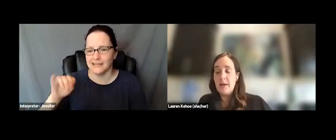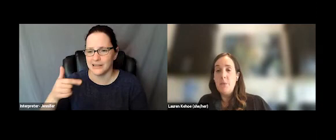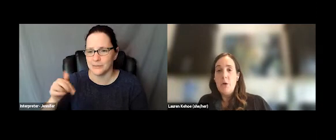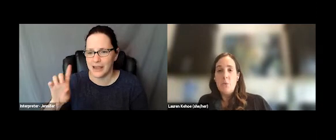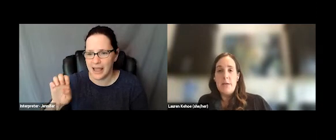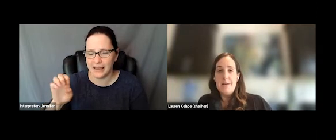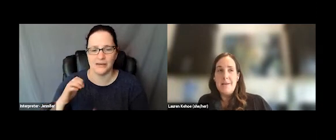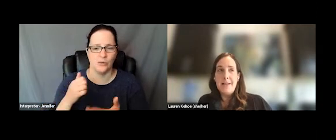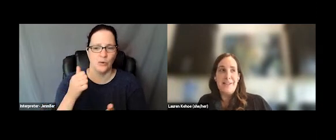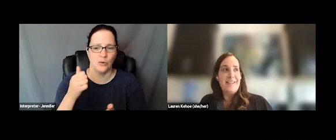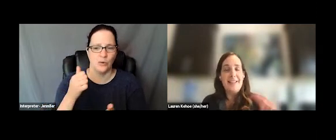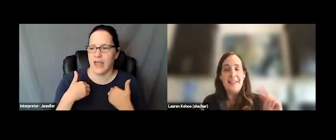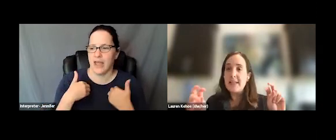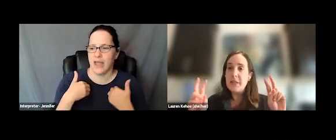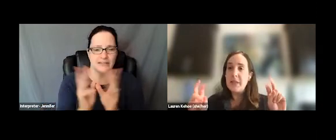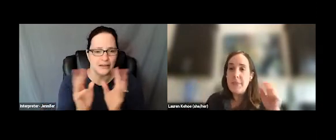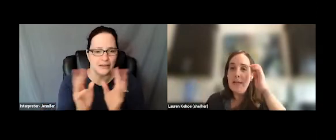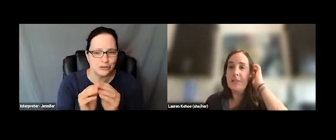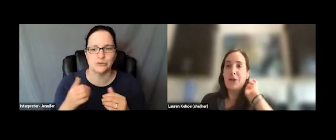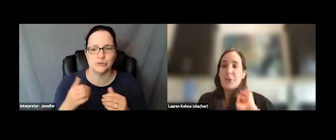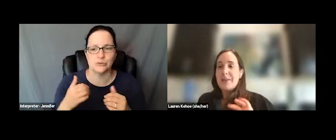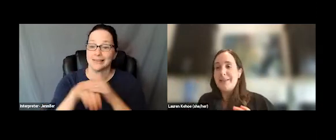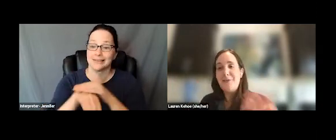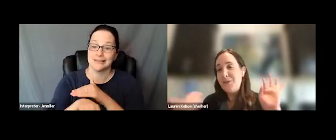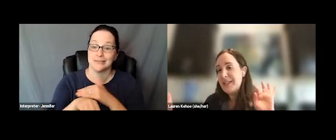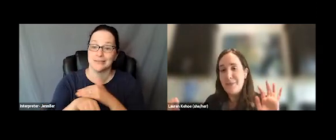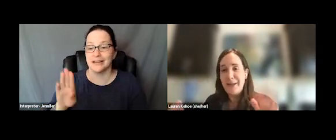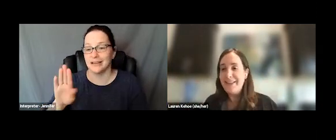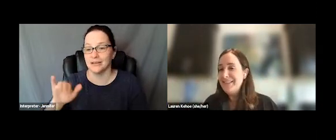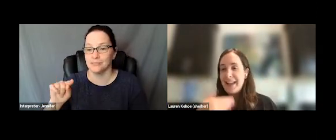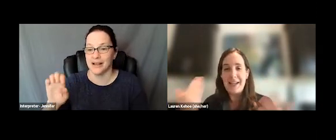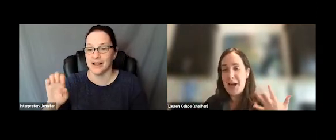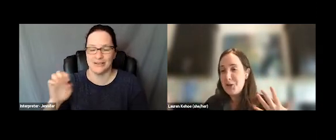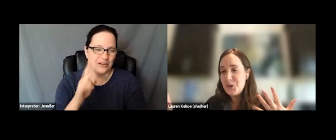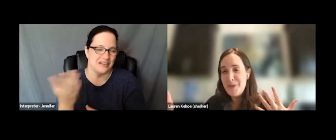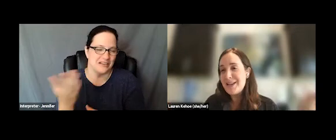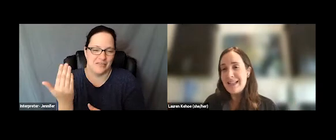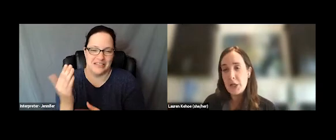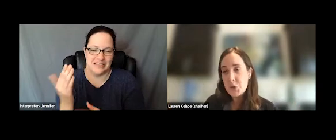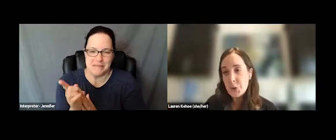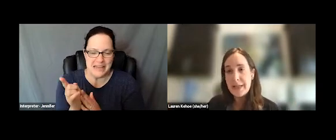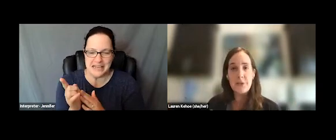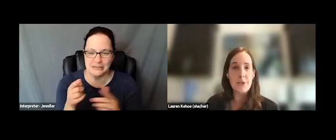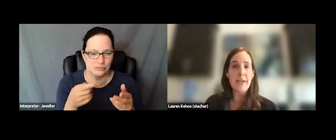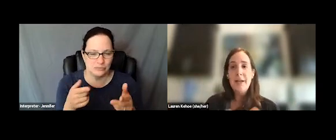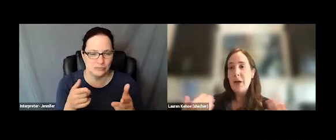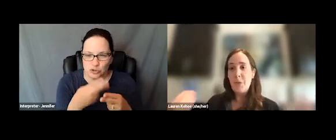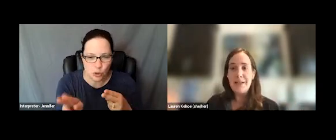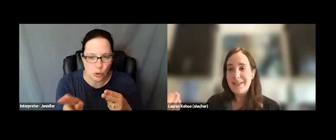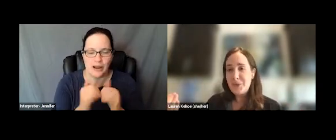sessions. We conducted these accessibility bites where it was a 15-minute, like, how do you make contextual links,